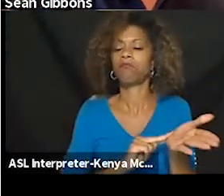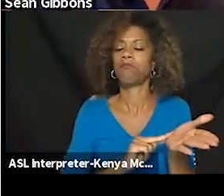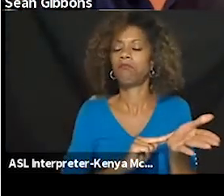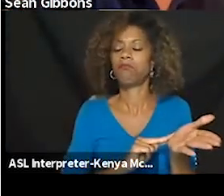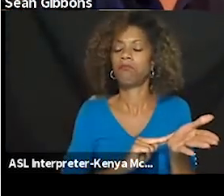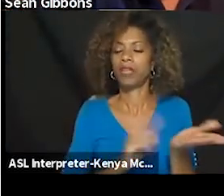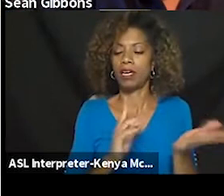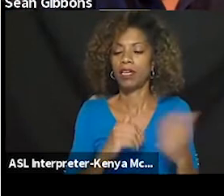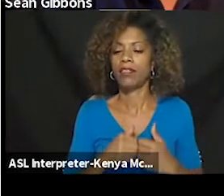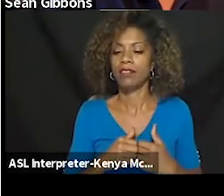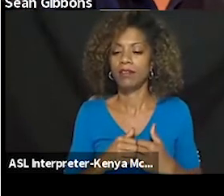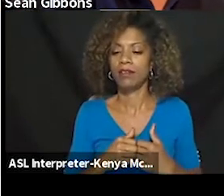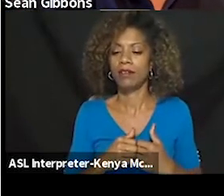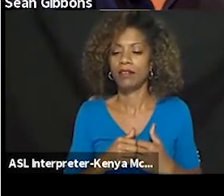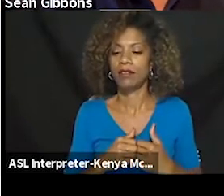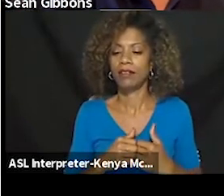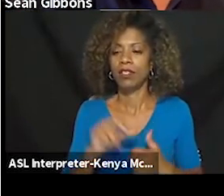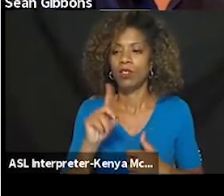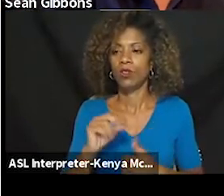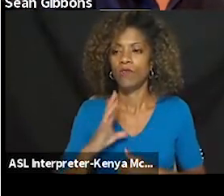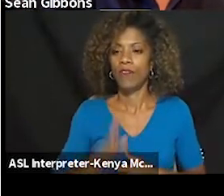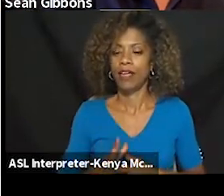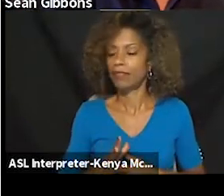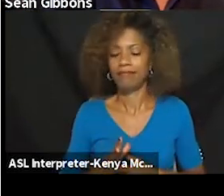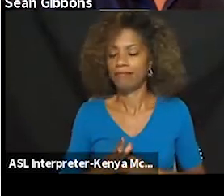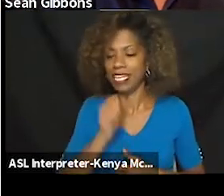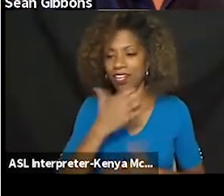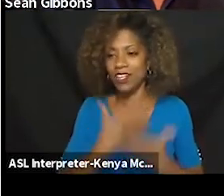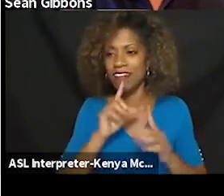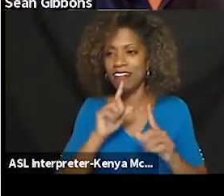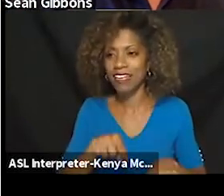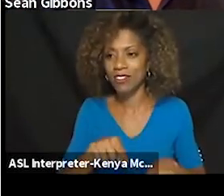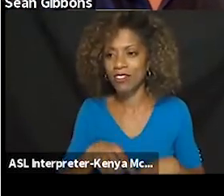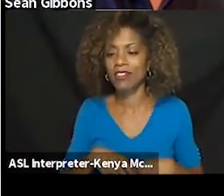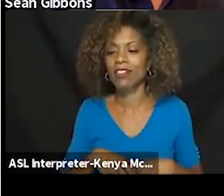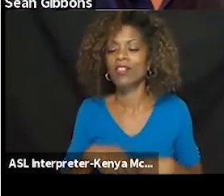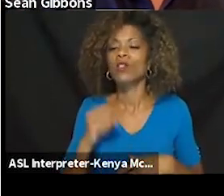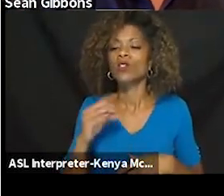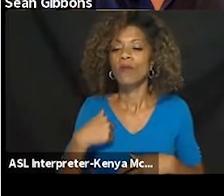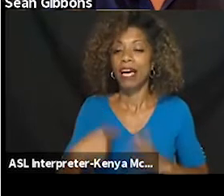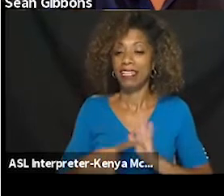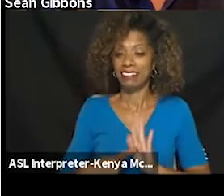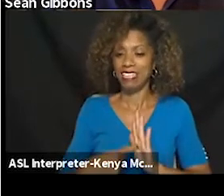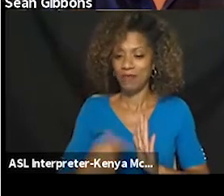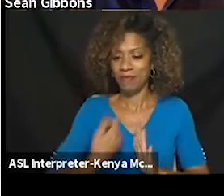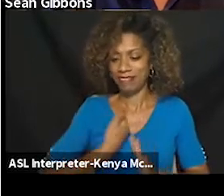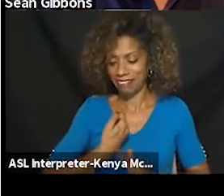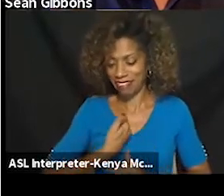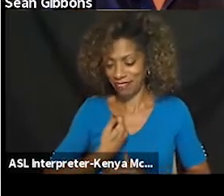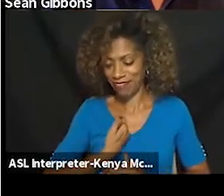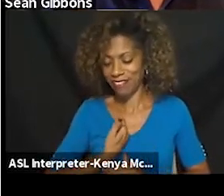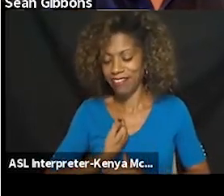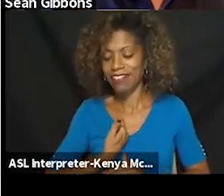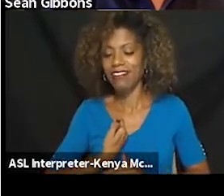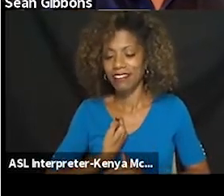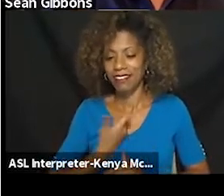not the answer, but I'll meet you in here right now. Hey, it's Sean in the Catskills. I'm about 90 miles outside of New York, and I